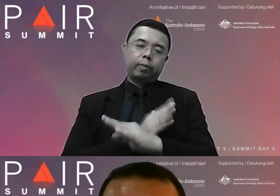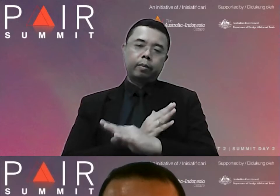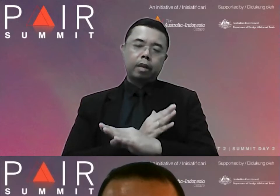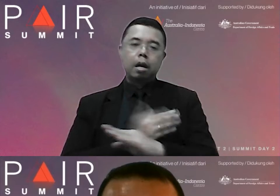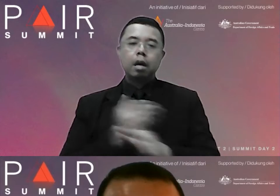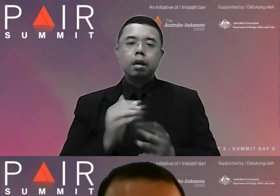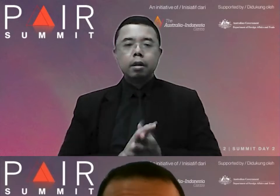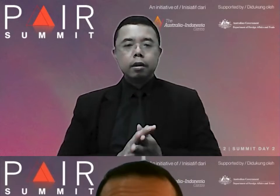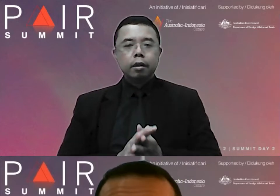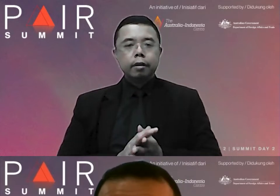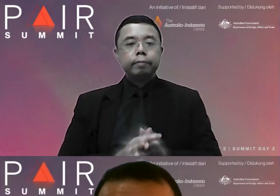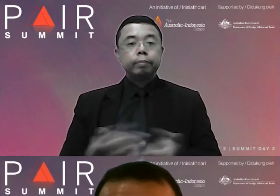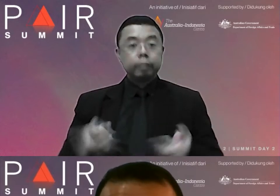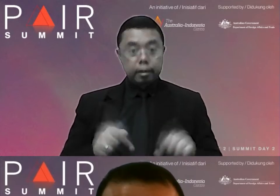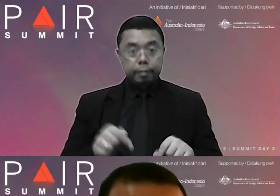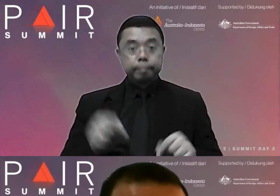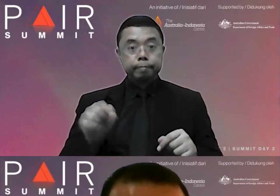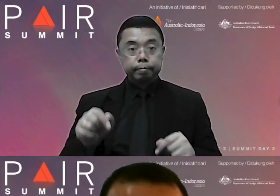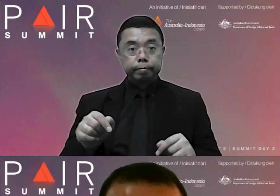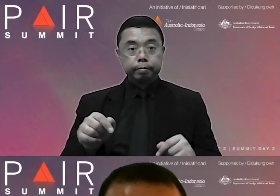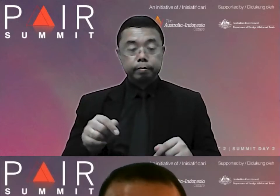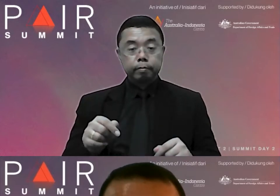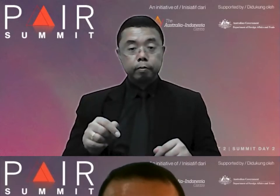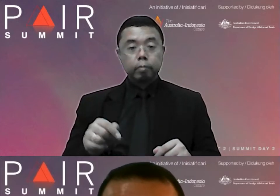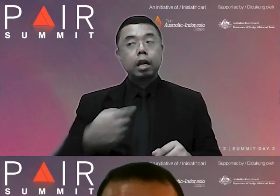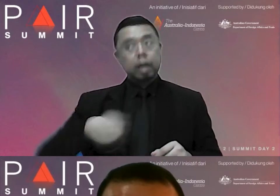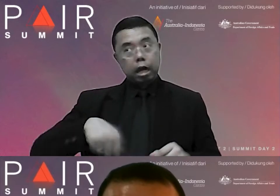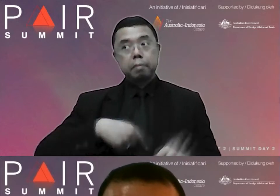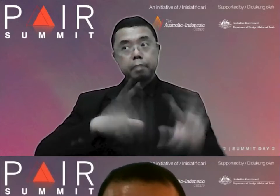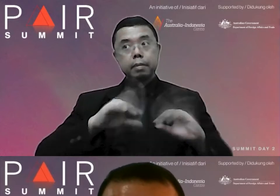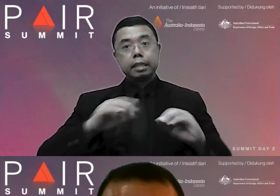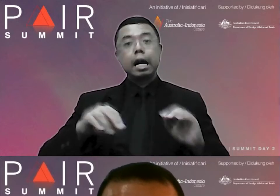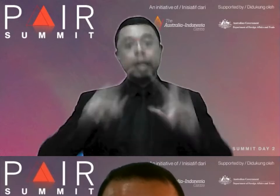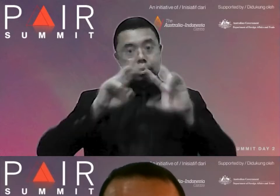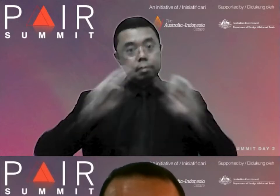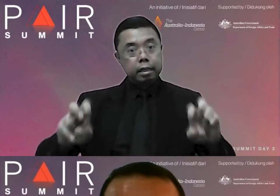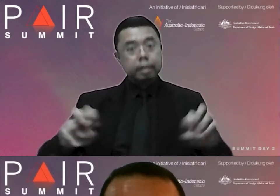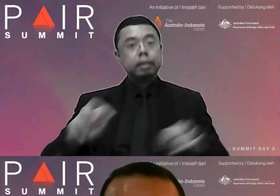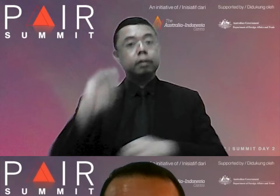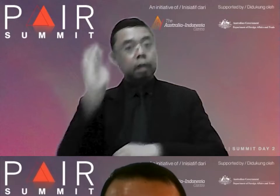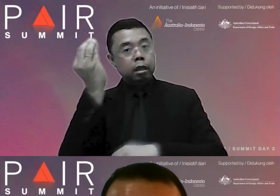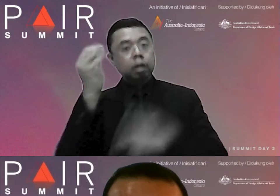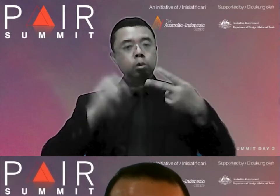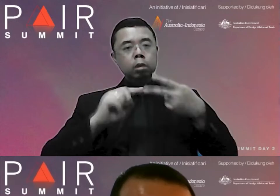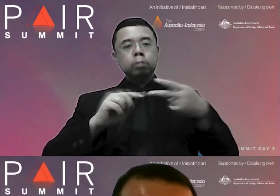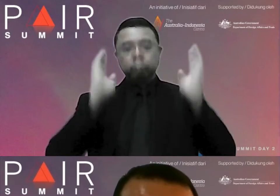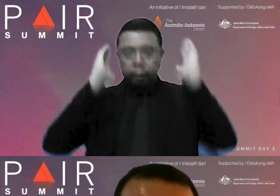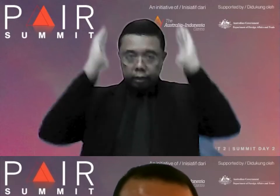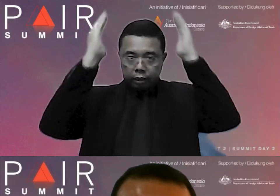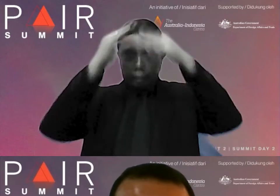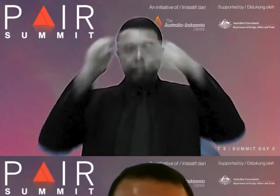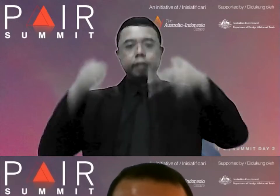in Makassar, and there are several findings, and then I would like to hand it over to Simon to present some more interesting findings on